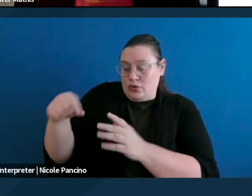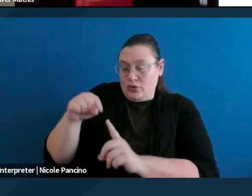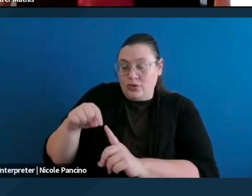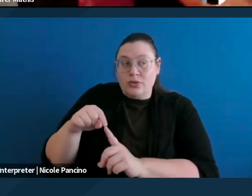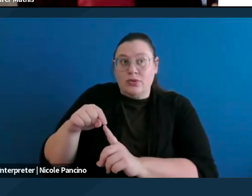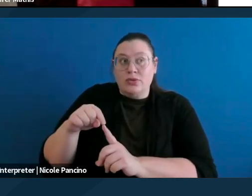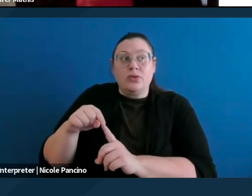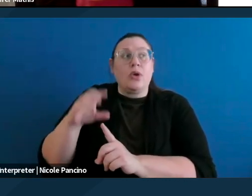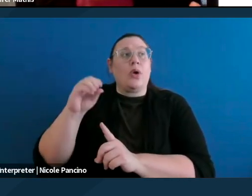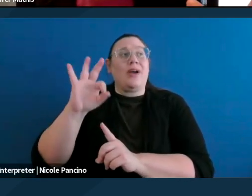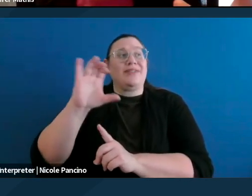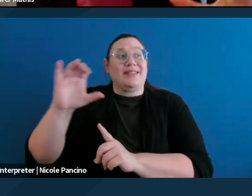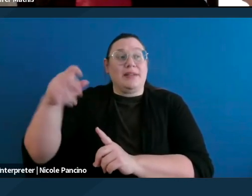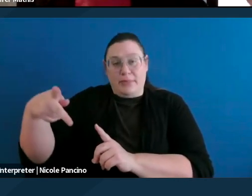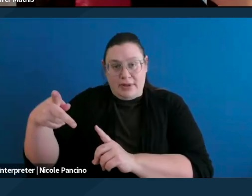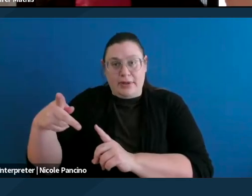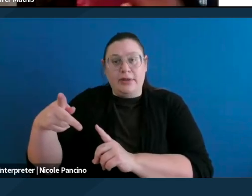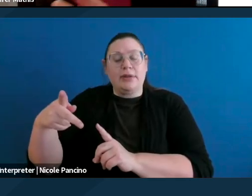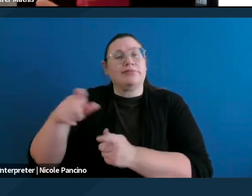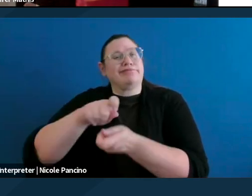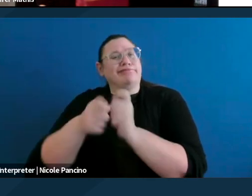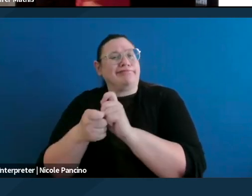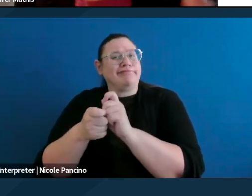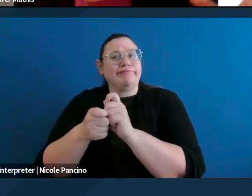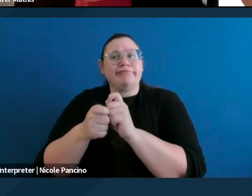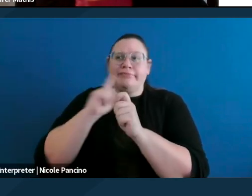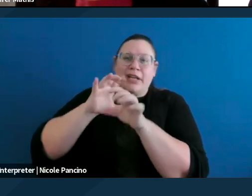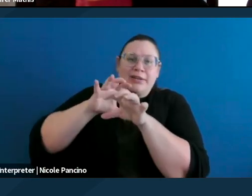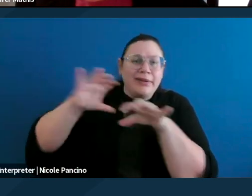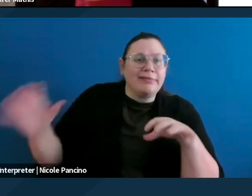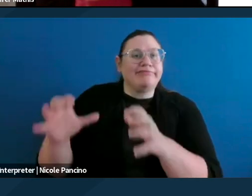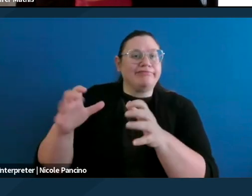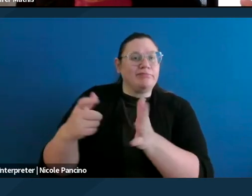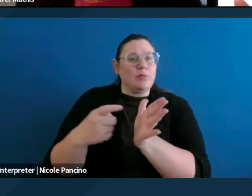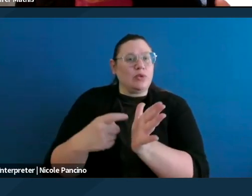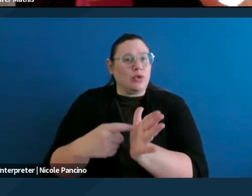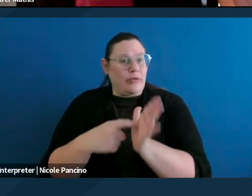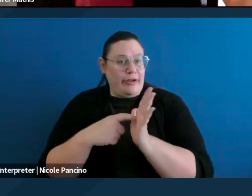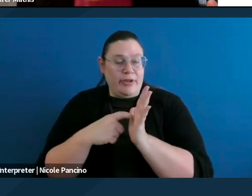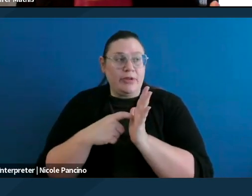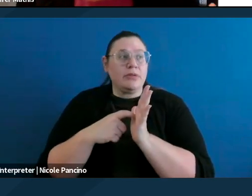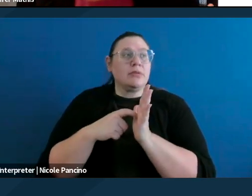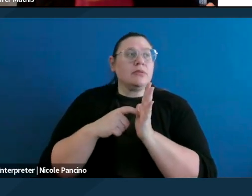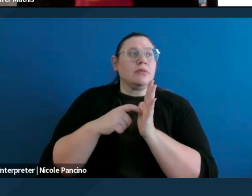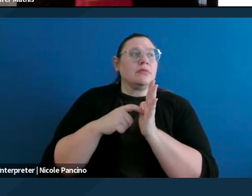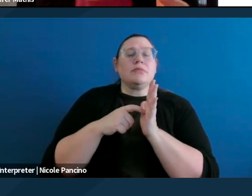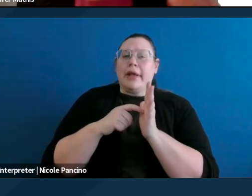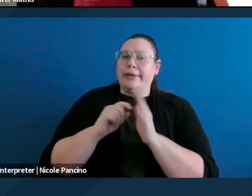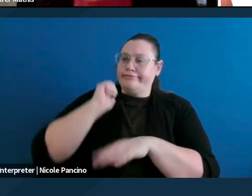The OFCCP updated its affirmative action requirements and imposed a